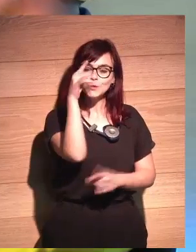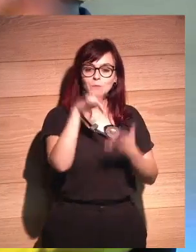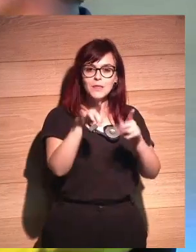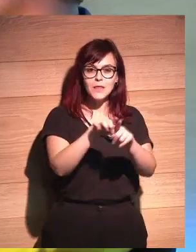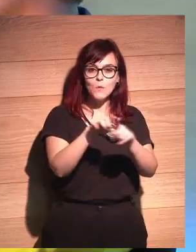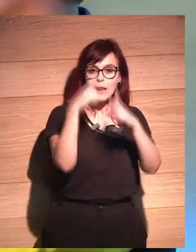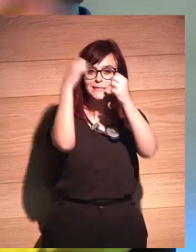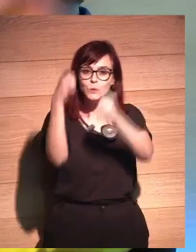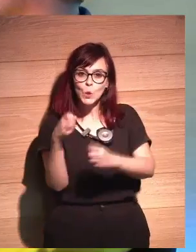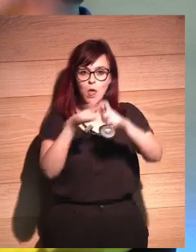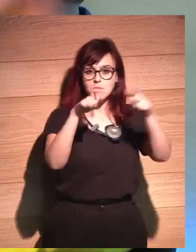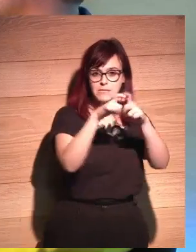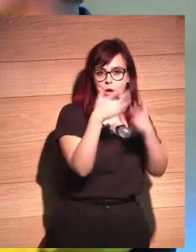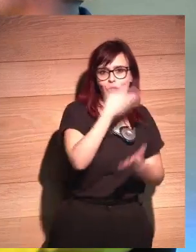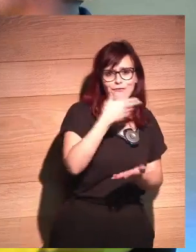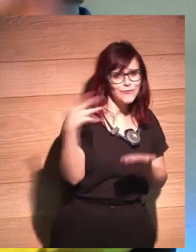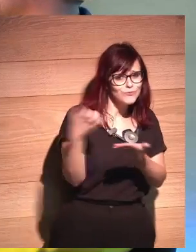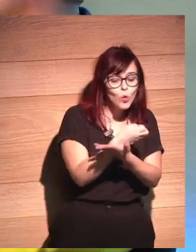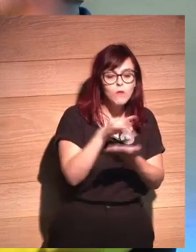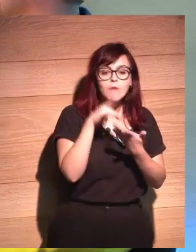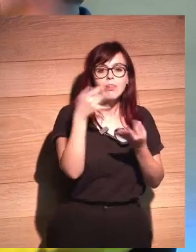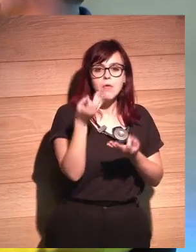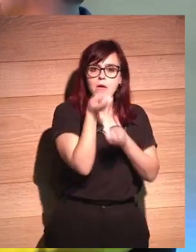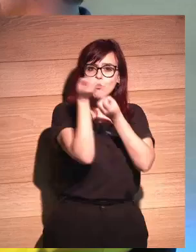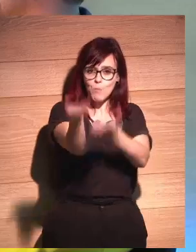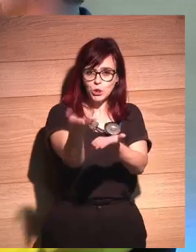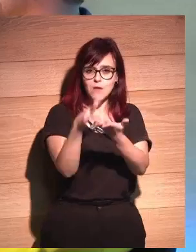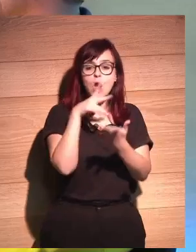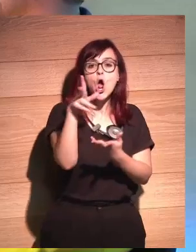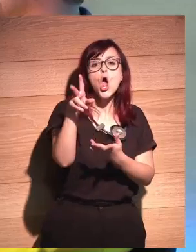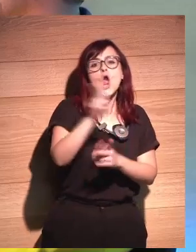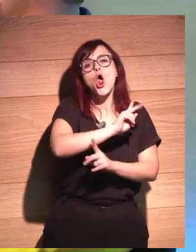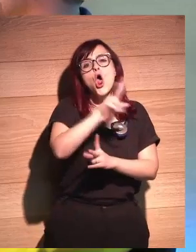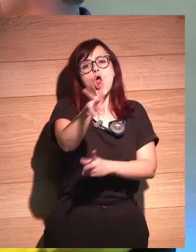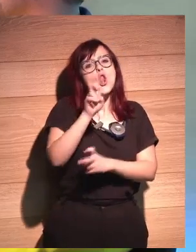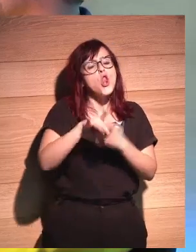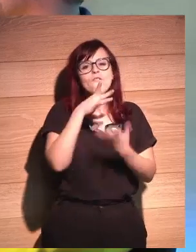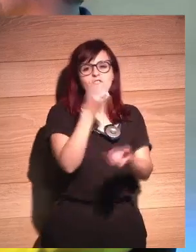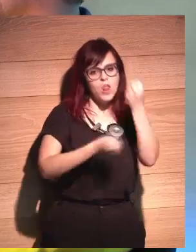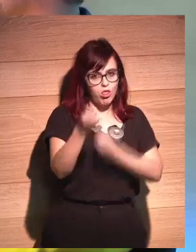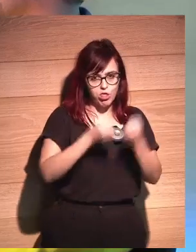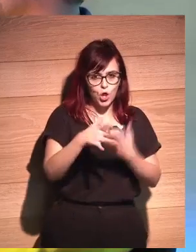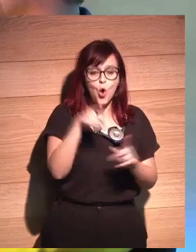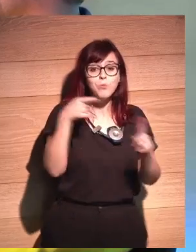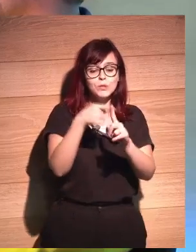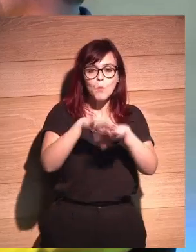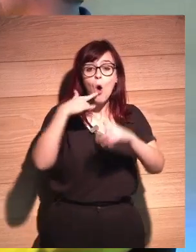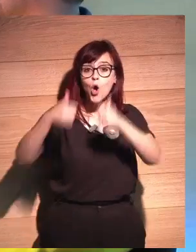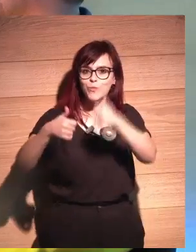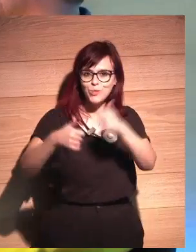we worry about the fact that companies, institutions, schools have a non-financial report, something that is